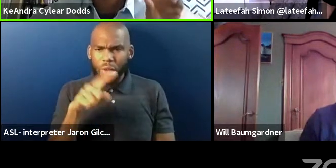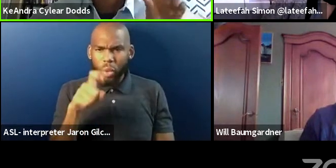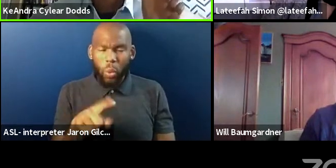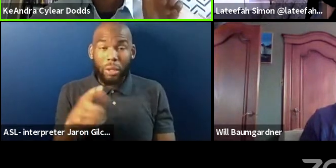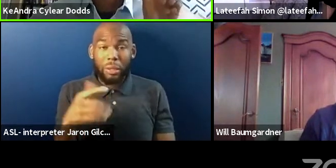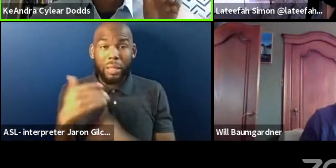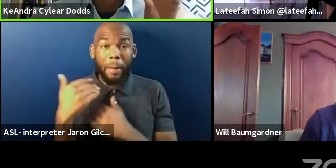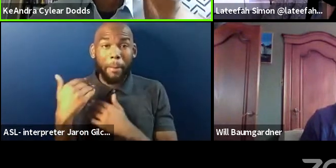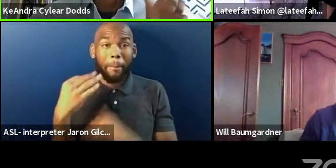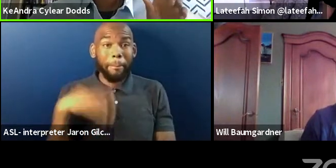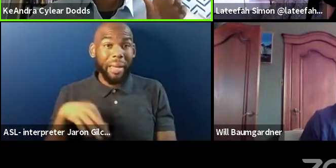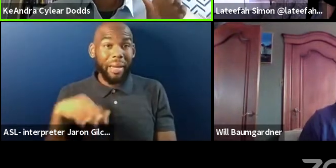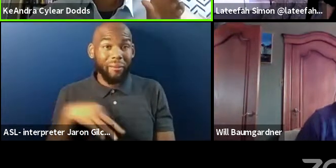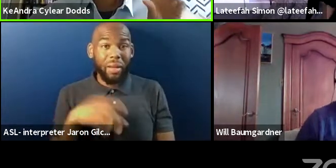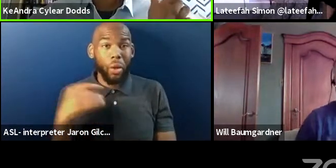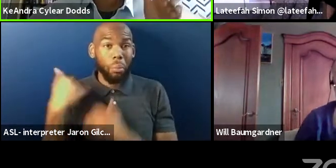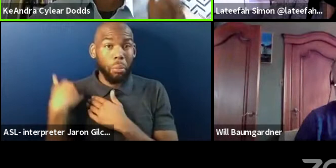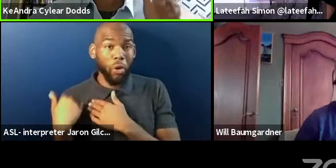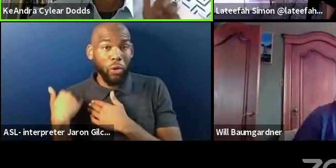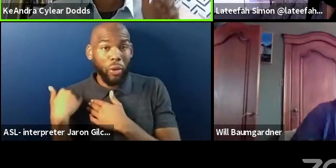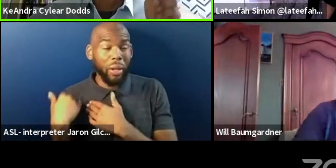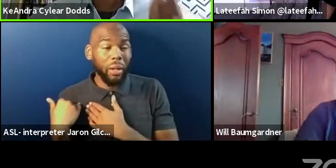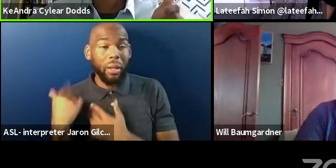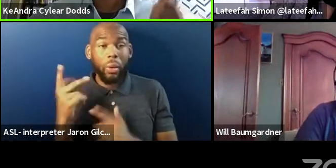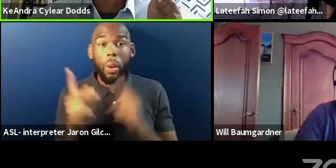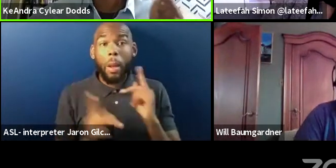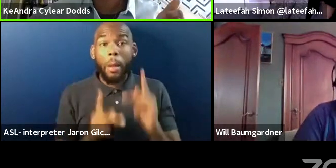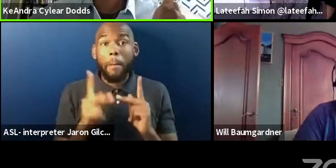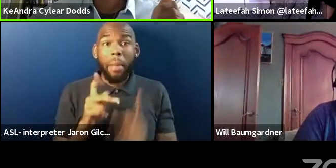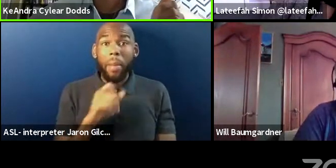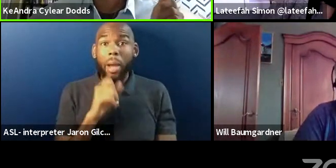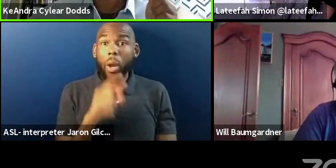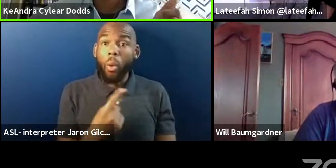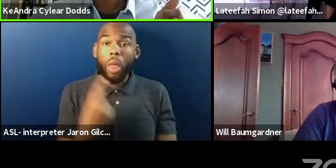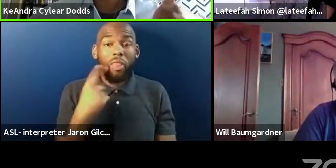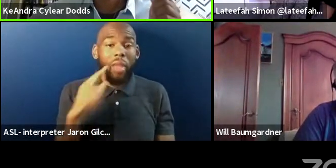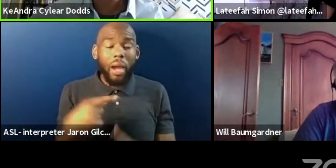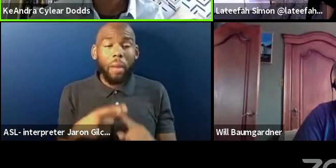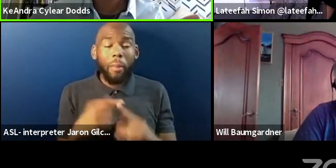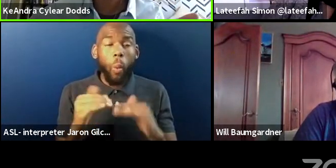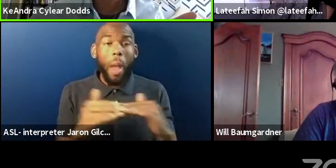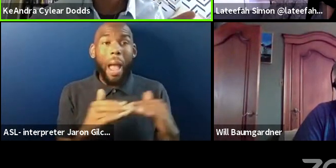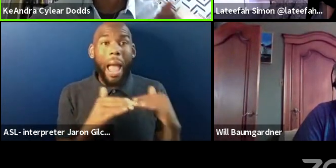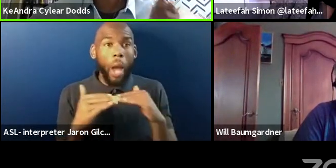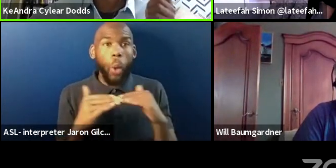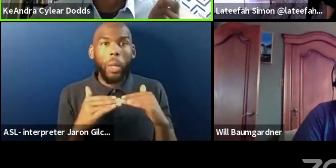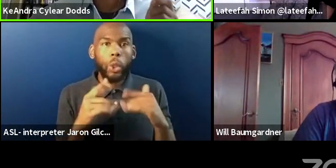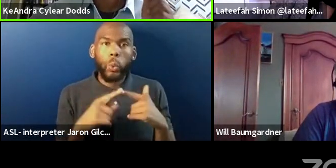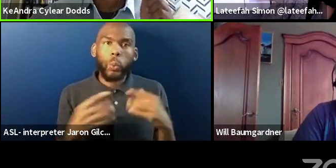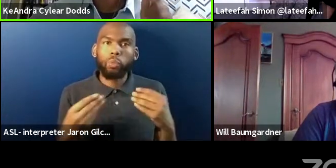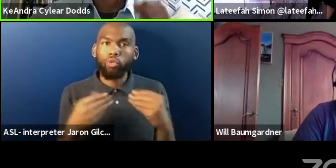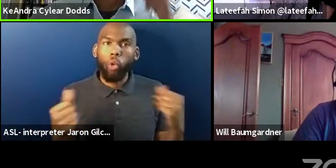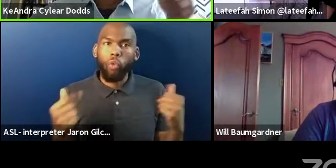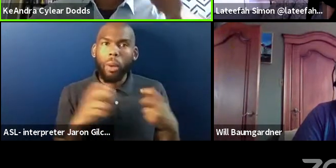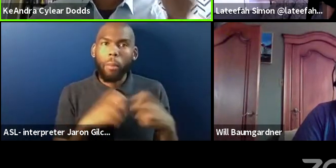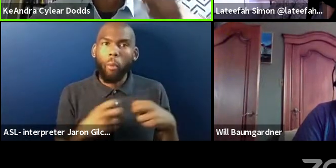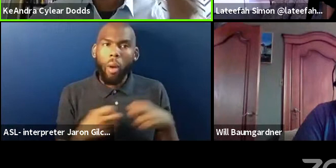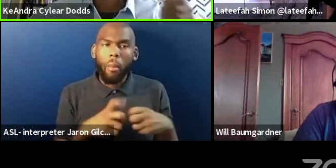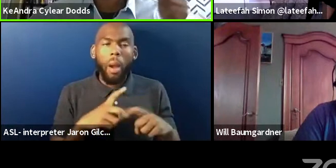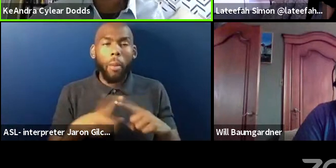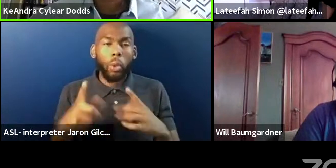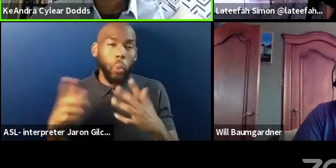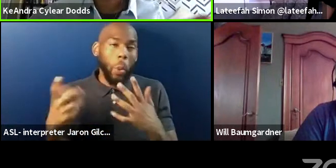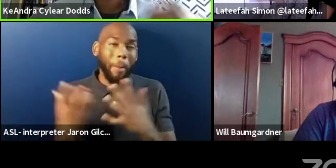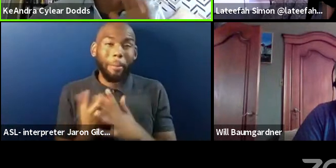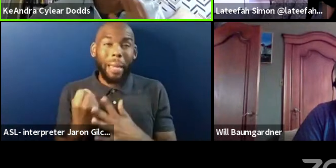to get people to not just think about equity in the context of mitigating problems, but to maximize